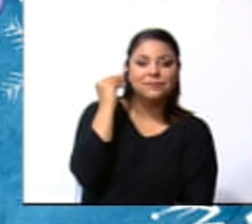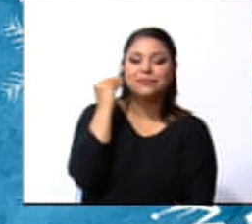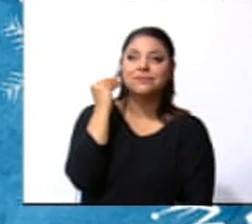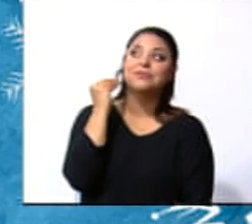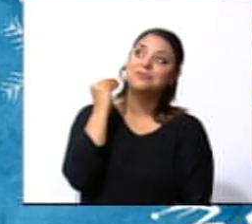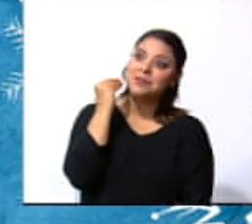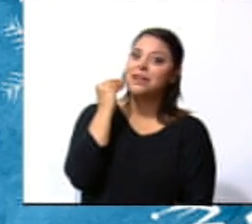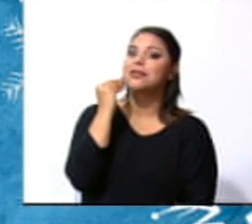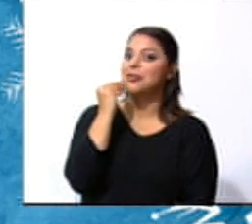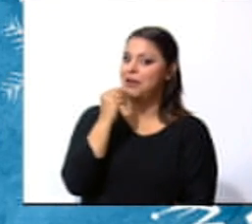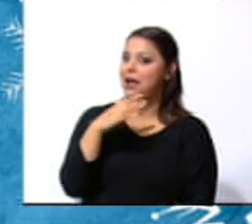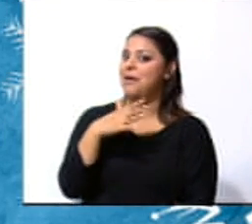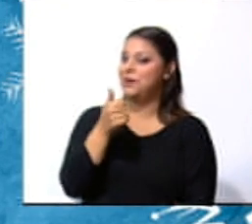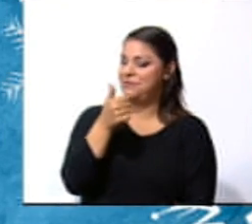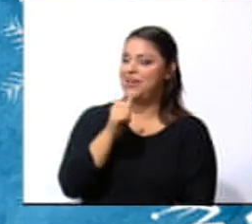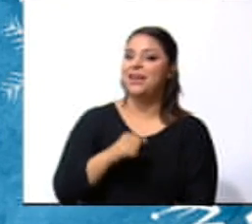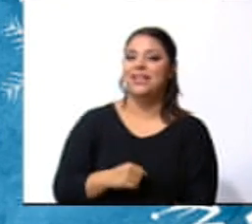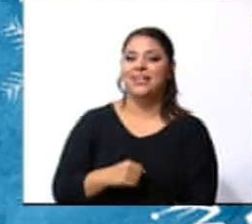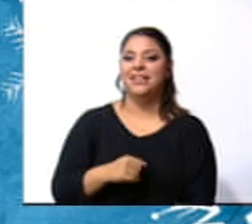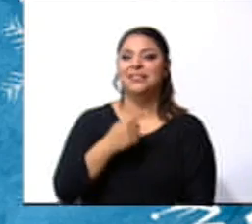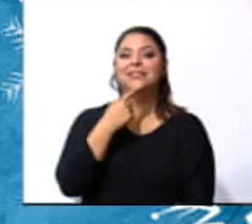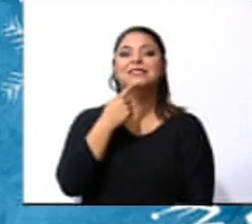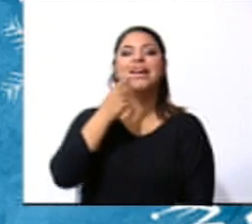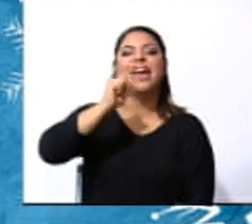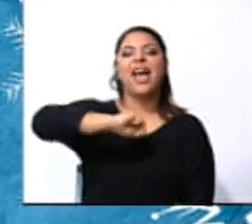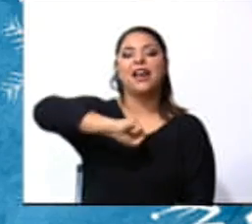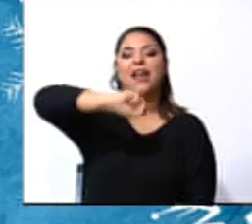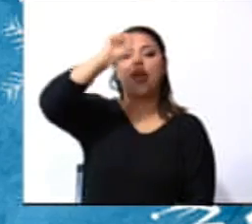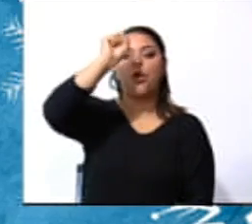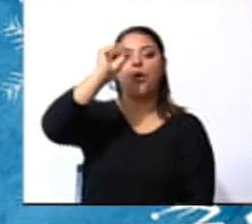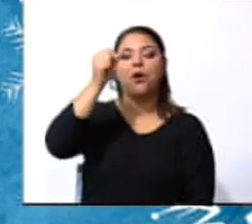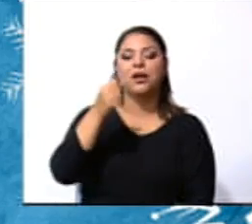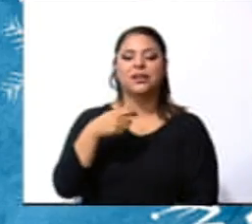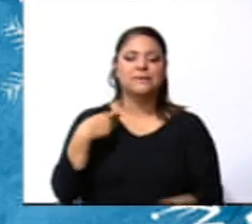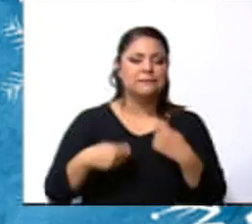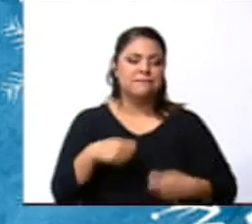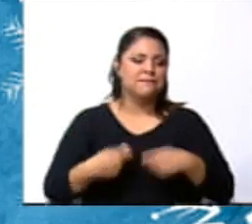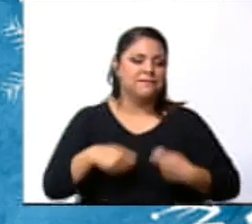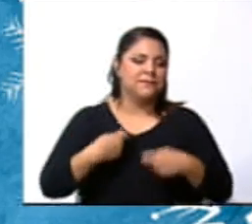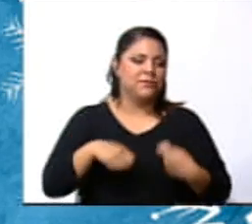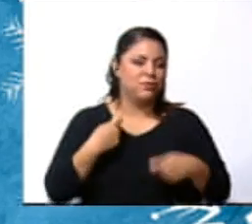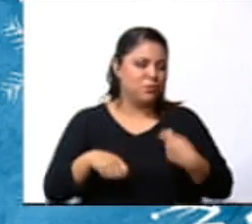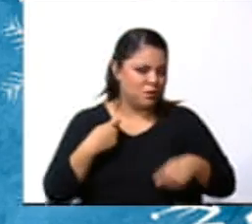Oh, that's really good. And the winner is...